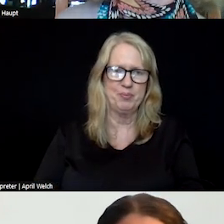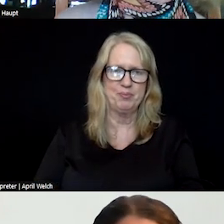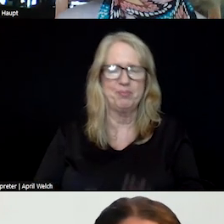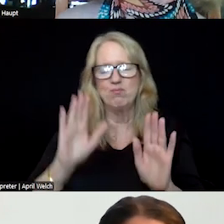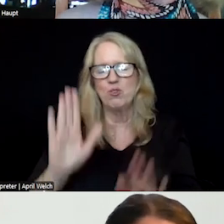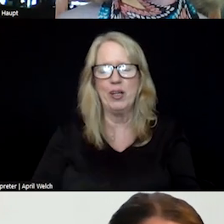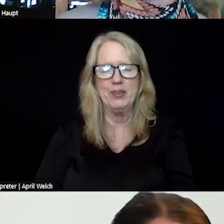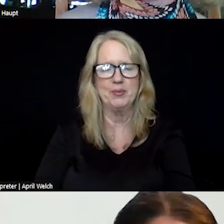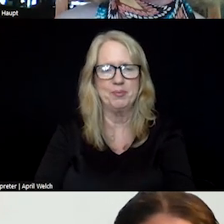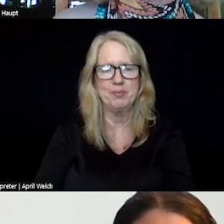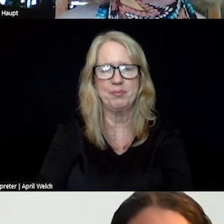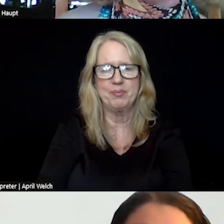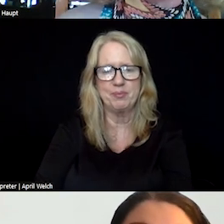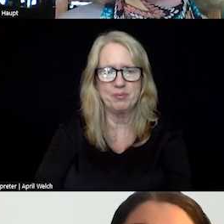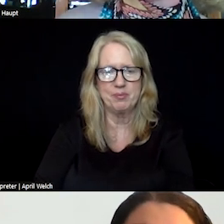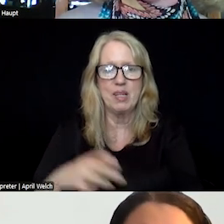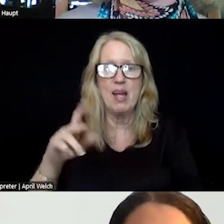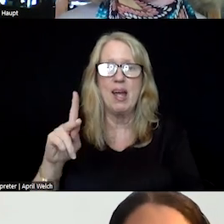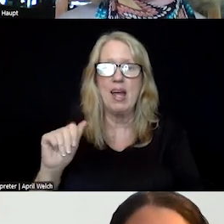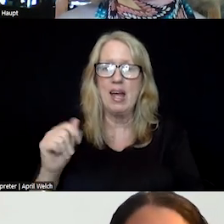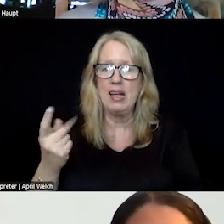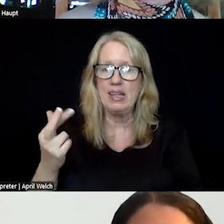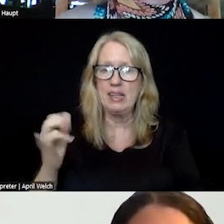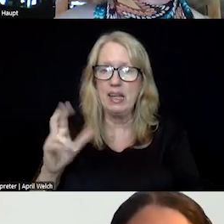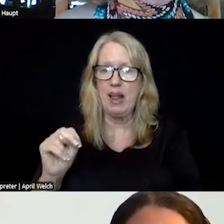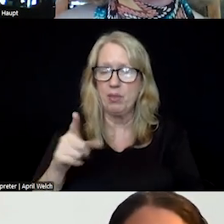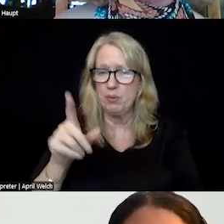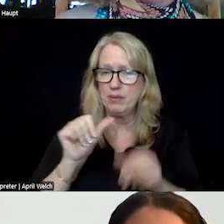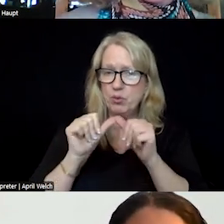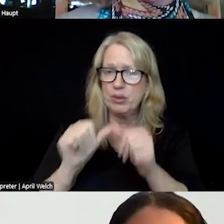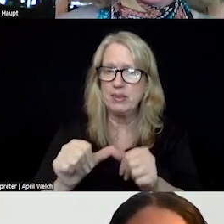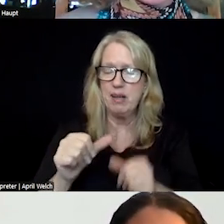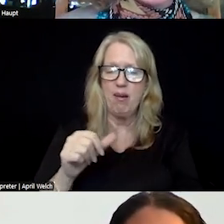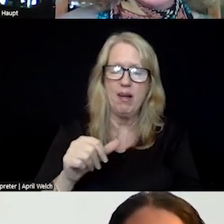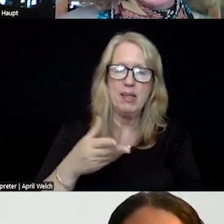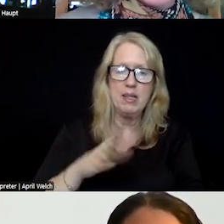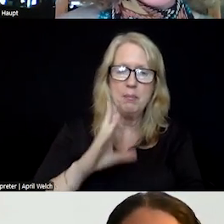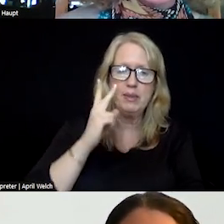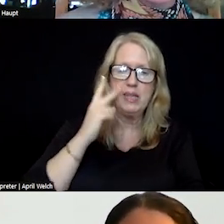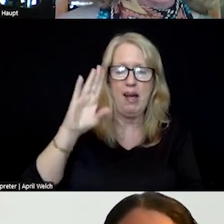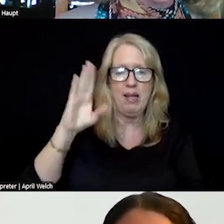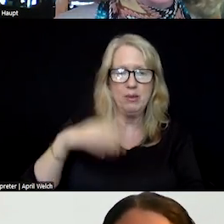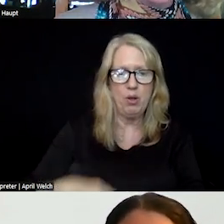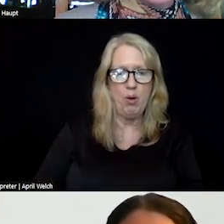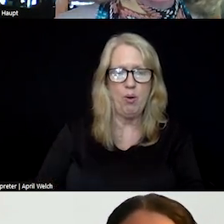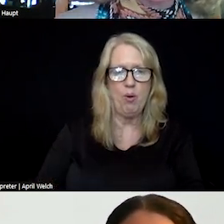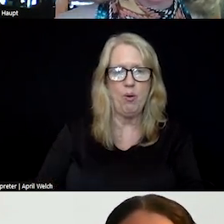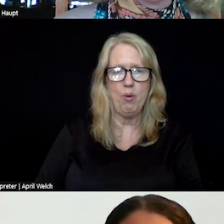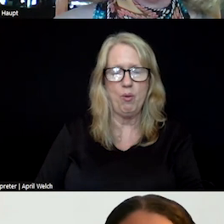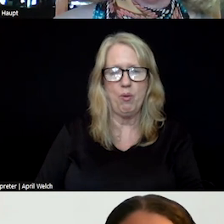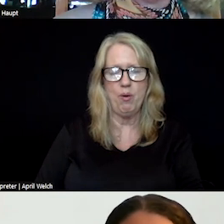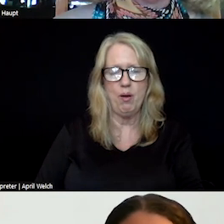Great. And Catherine, if you can stay on just a bit, let's see. I know that we're looking